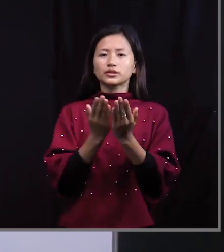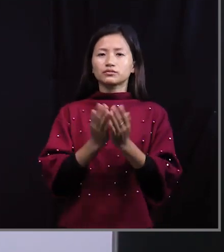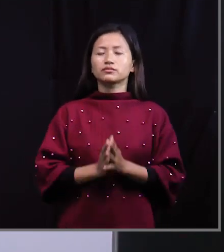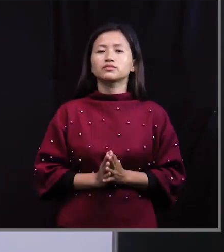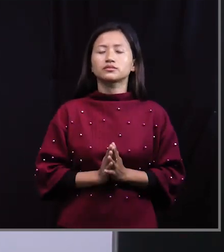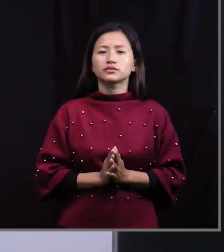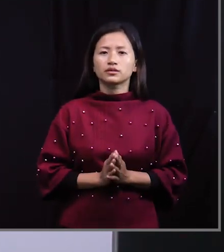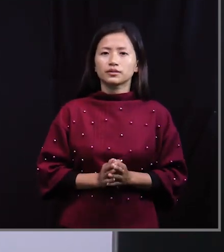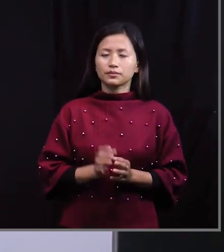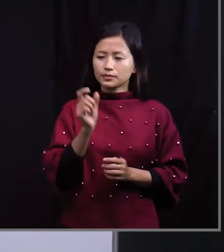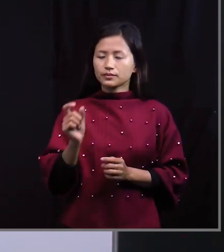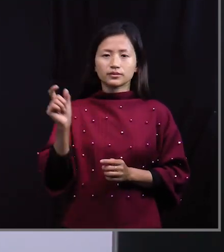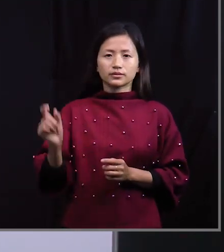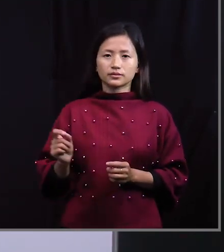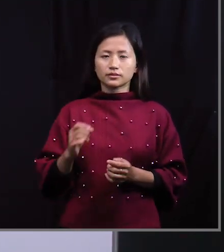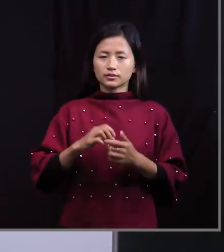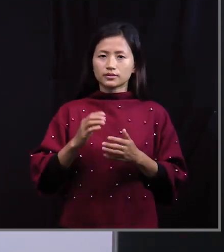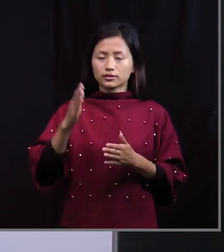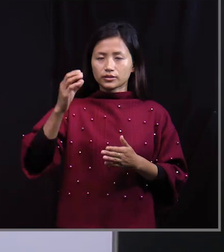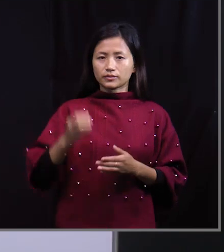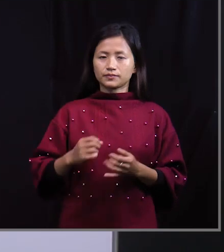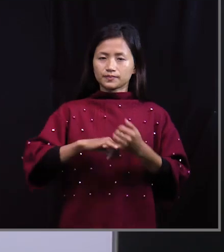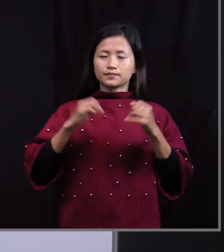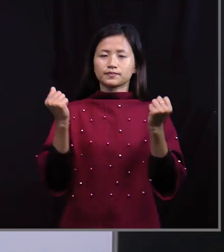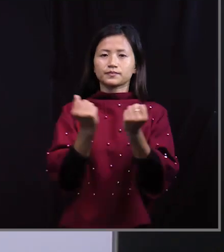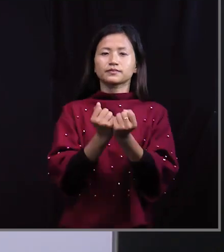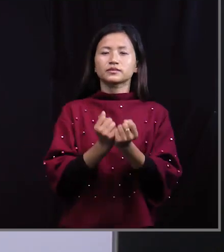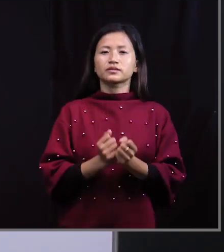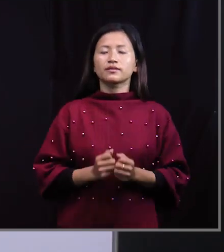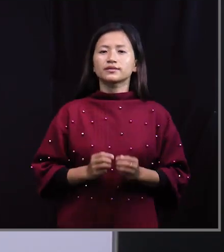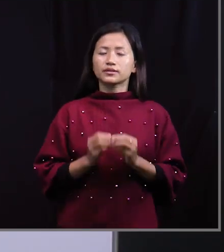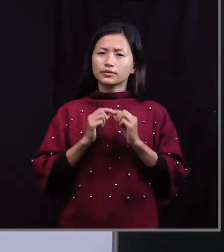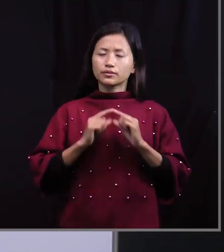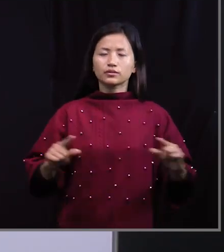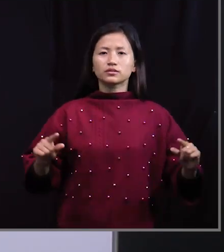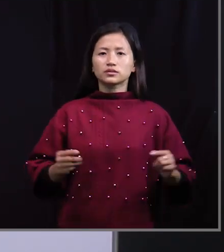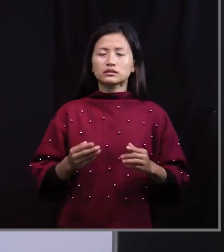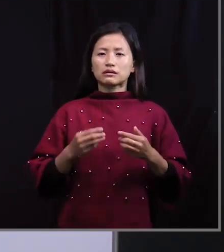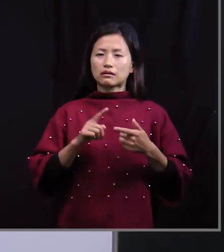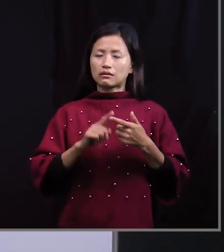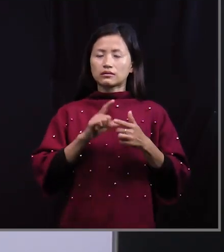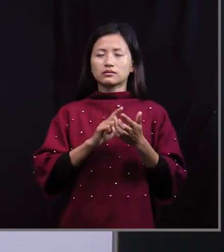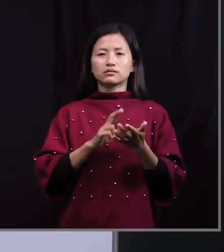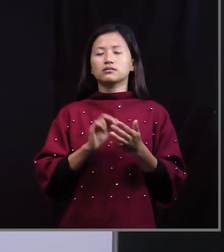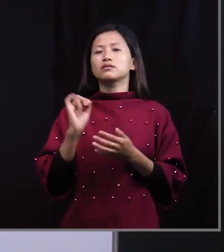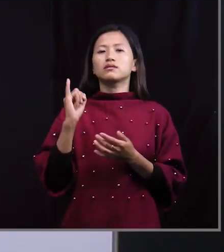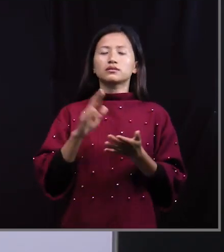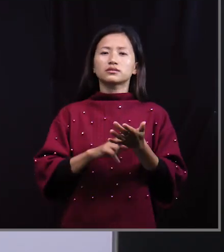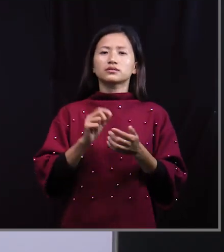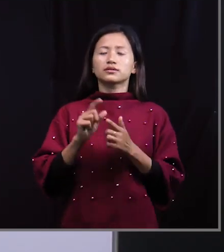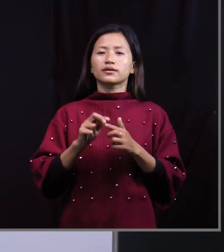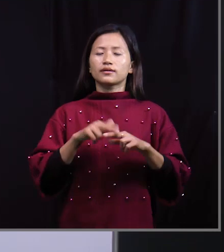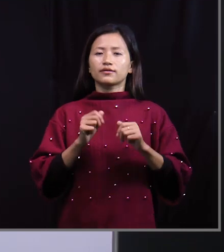society. Socio-cultural factors have a great influence for your future prospect, and it affects the